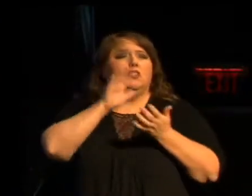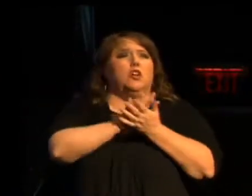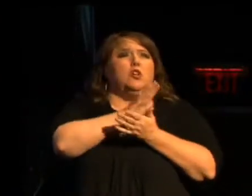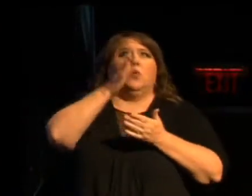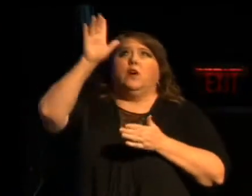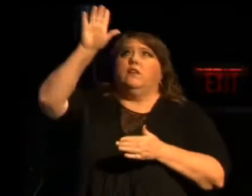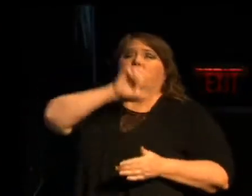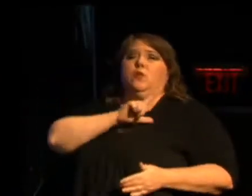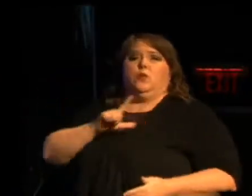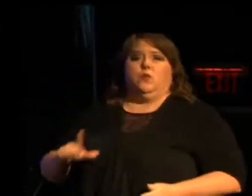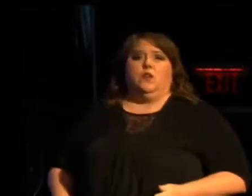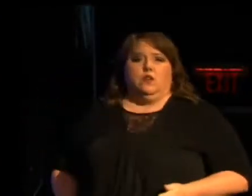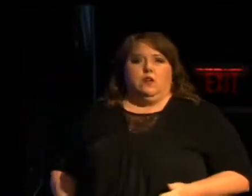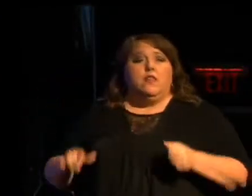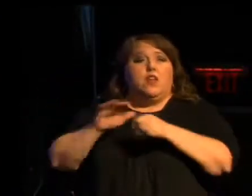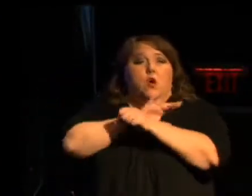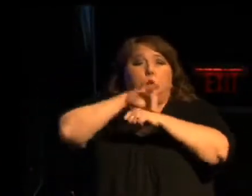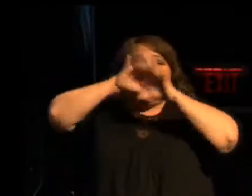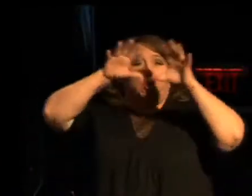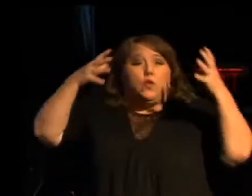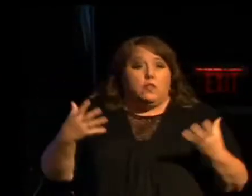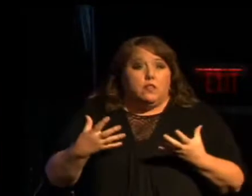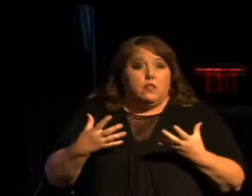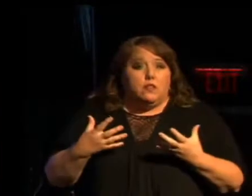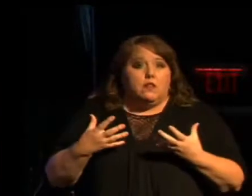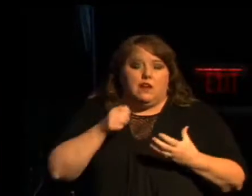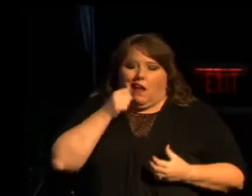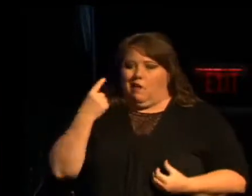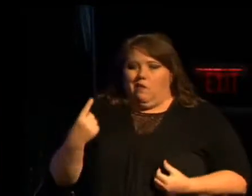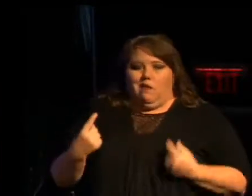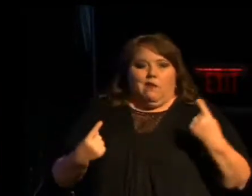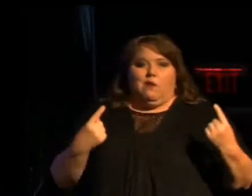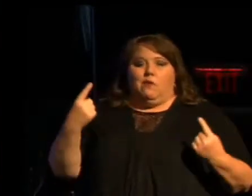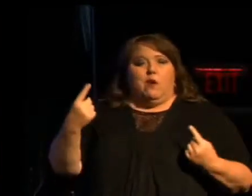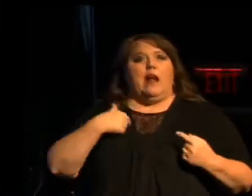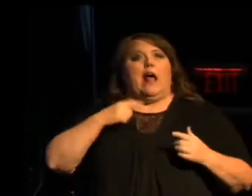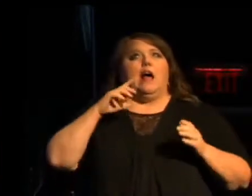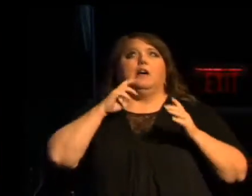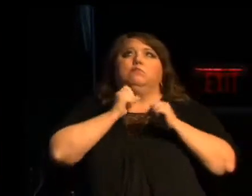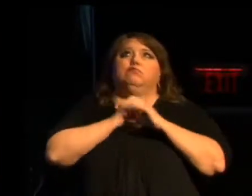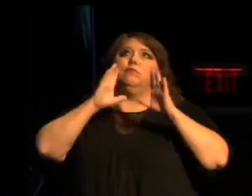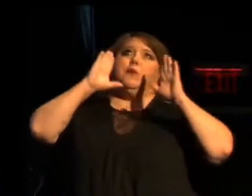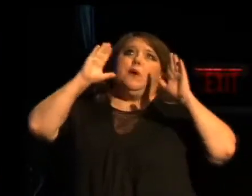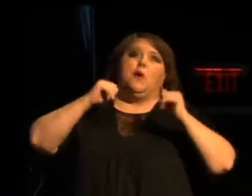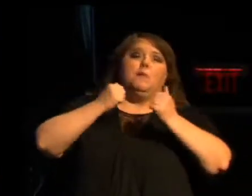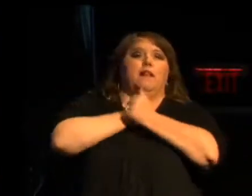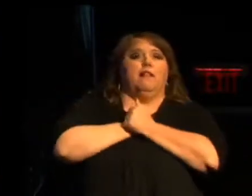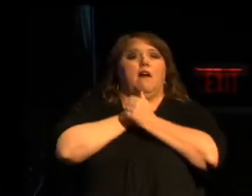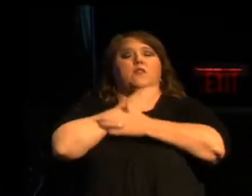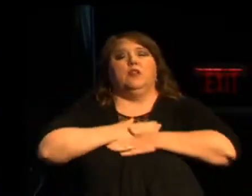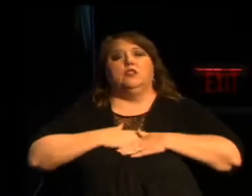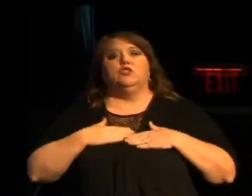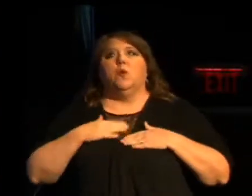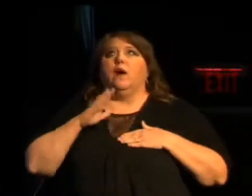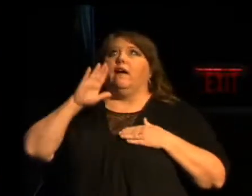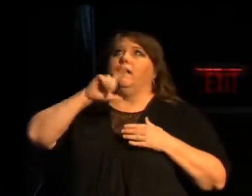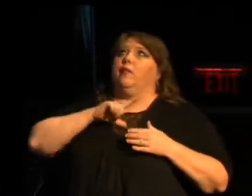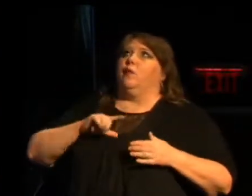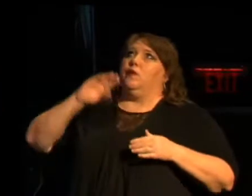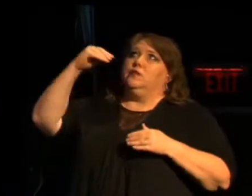of the Lord." The whole earth. I picture the hope and the love and the joy and the grace of the Lord